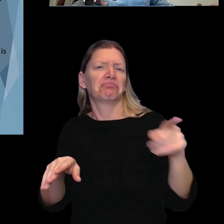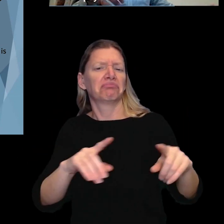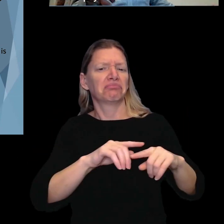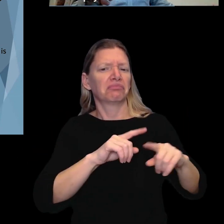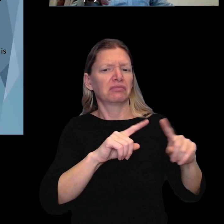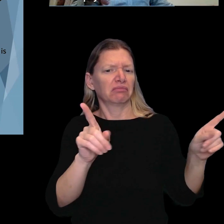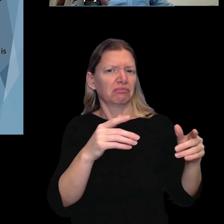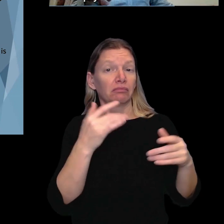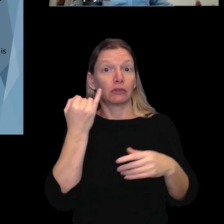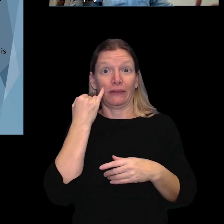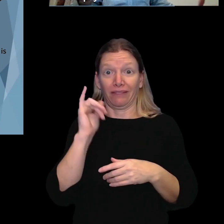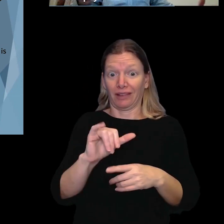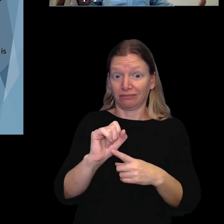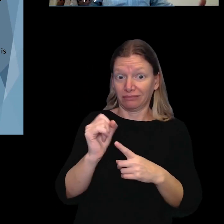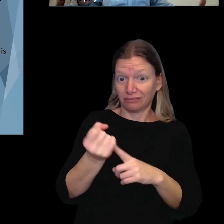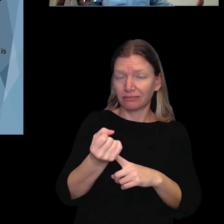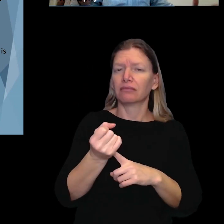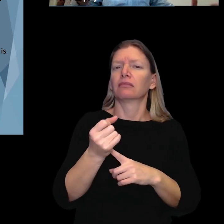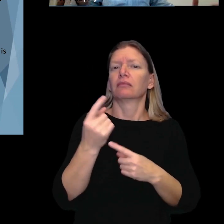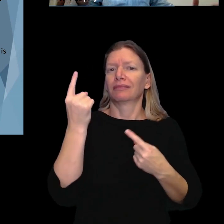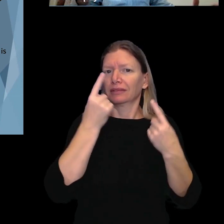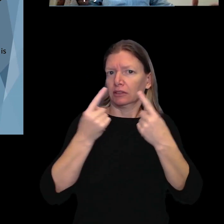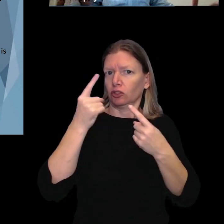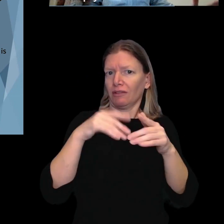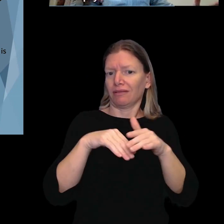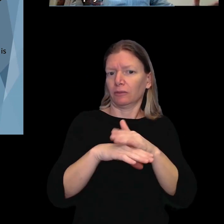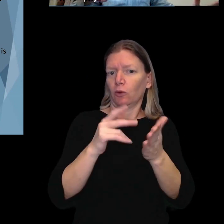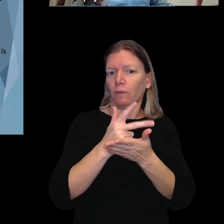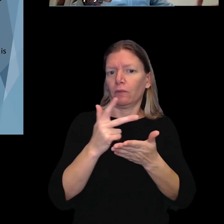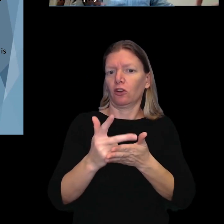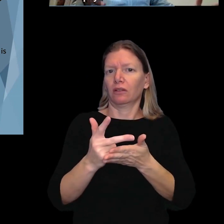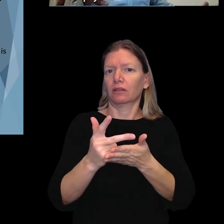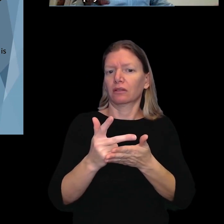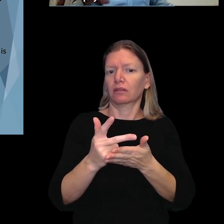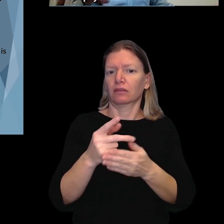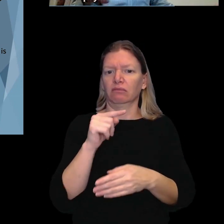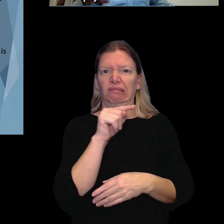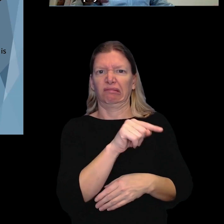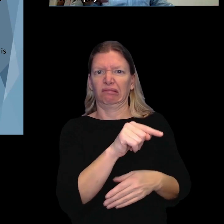school. If that is the case, think about accessible parking